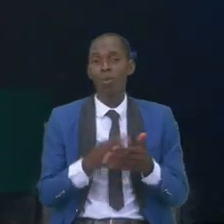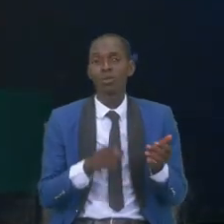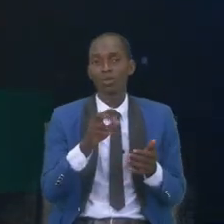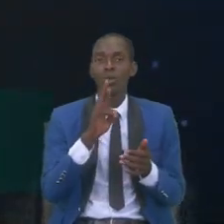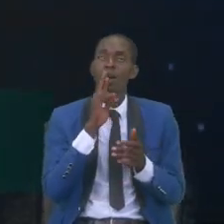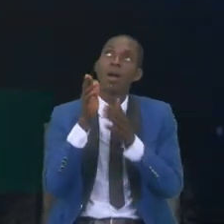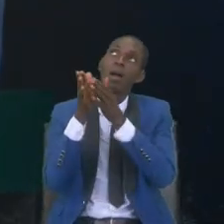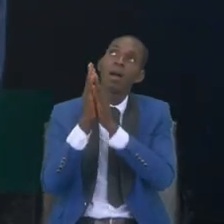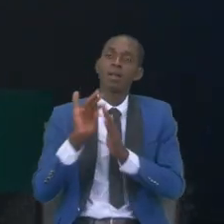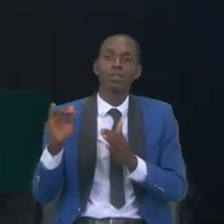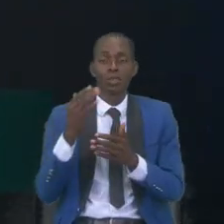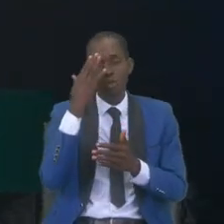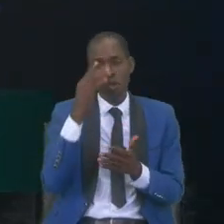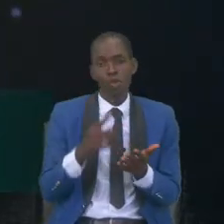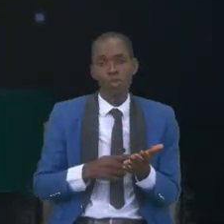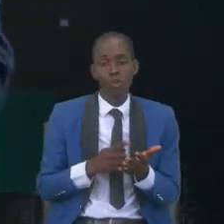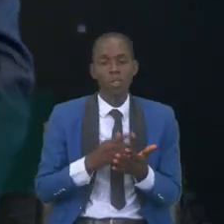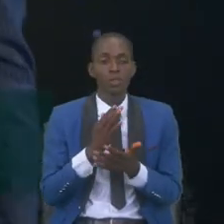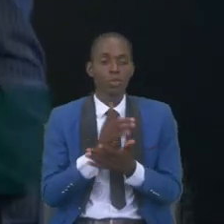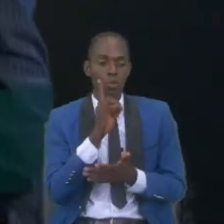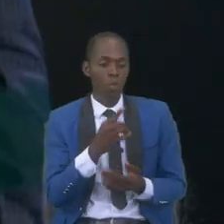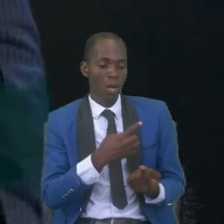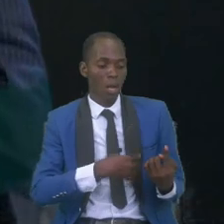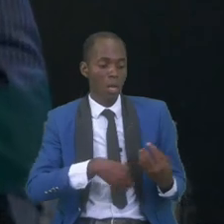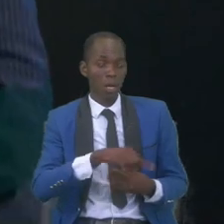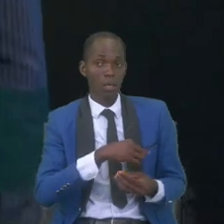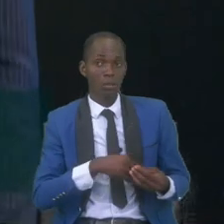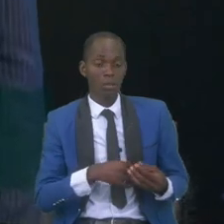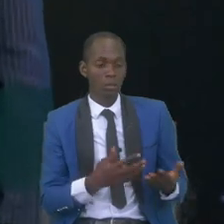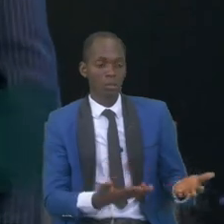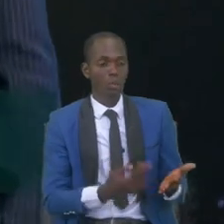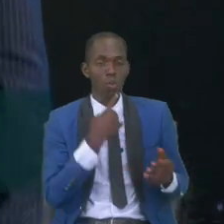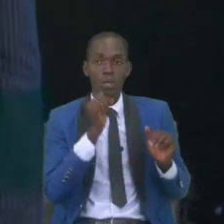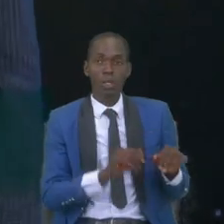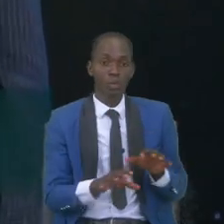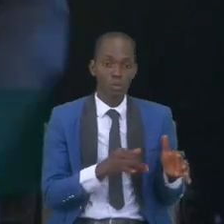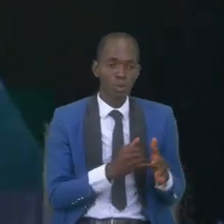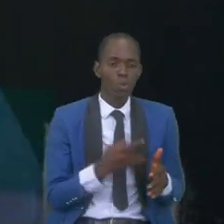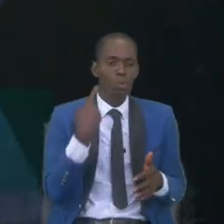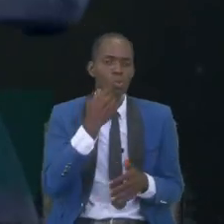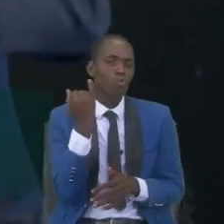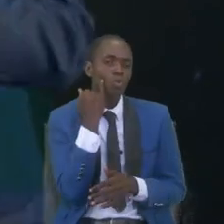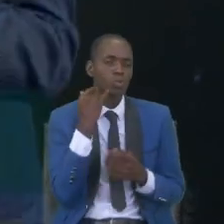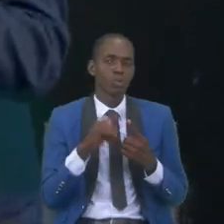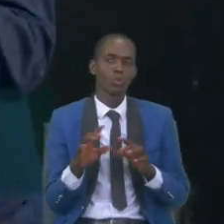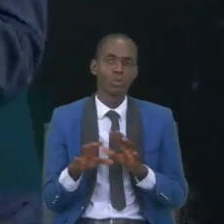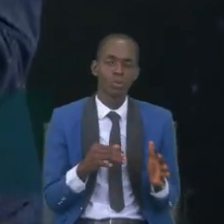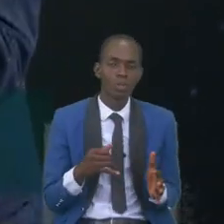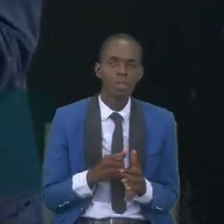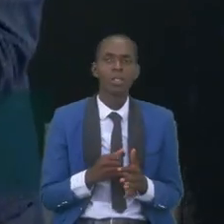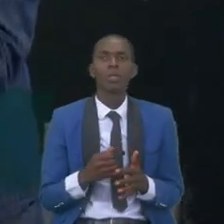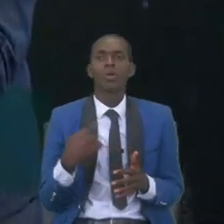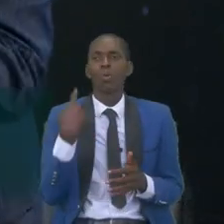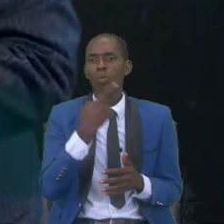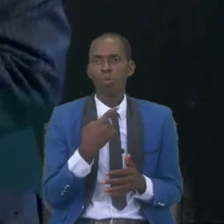when there's somebody around who can do it, who ought to do it, who will think its